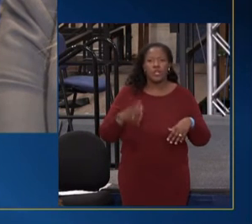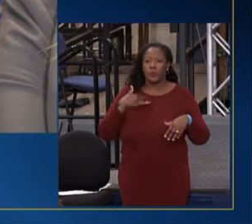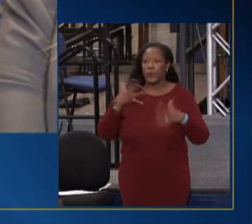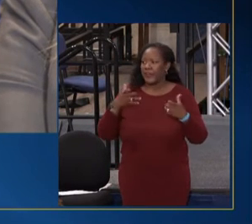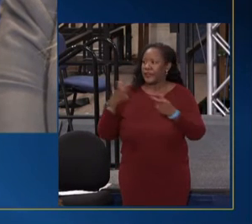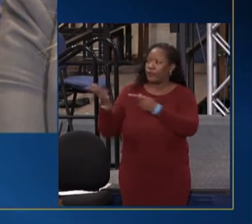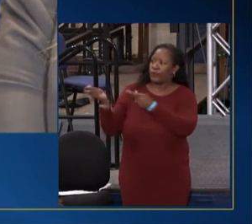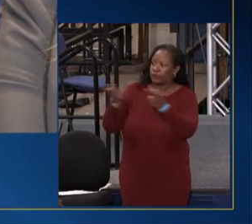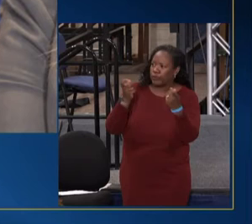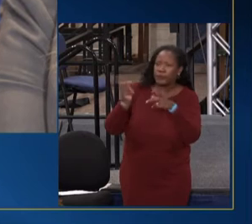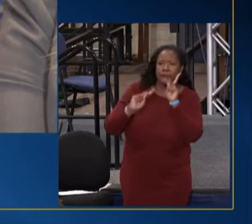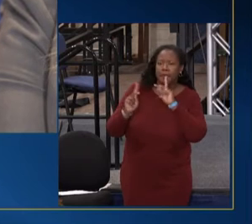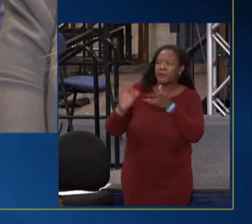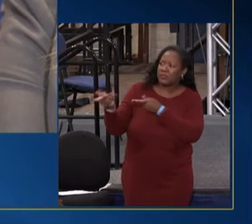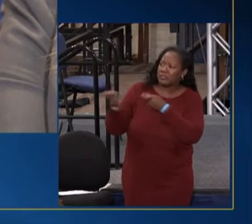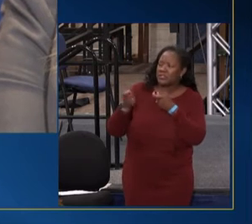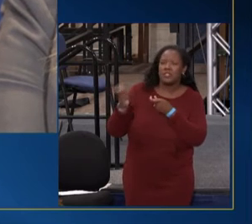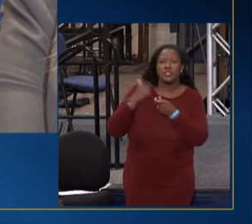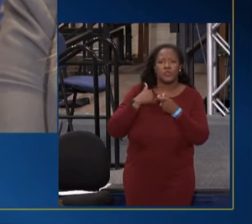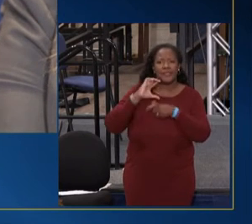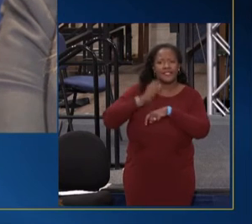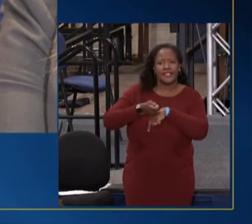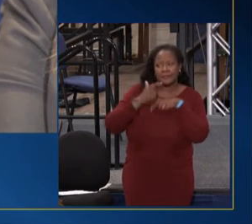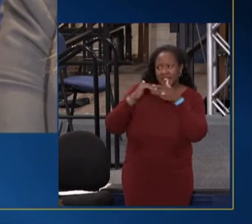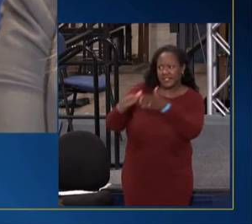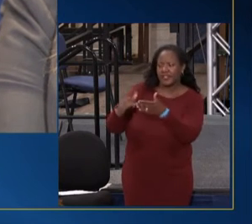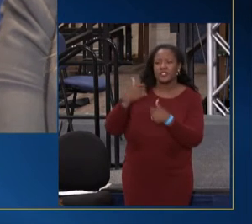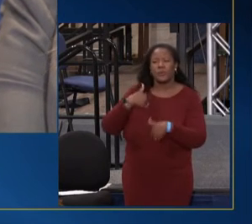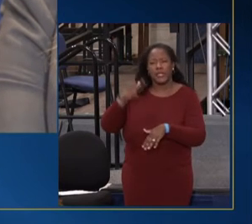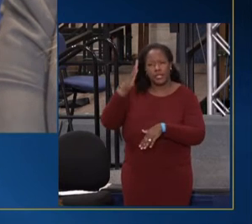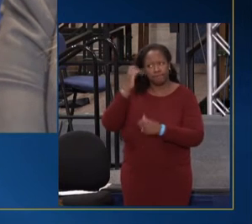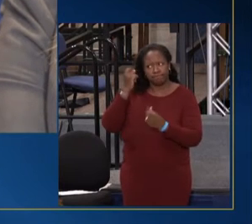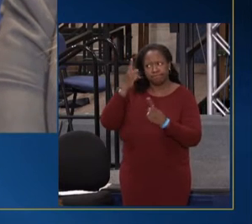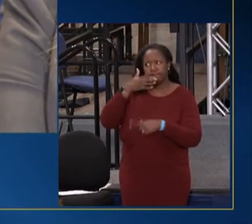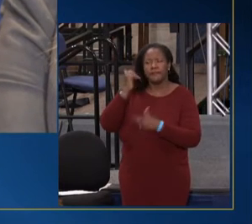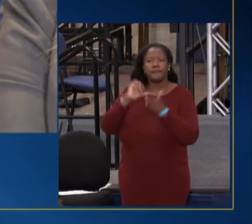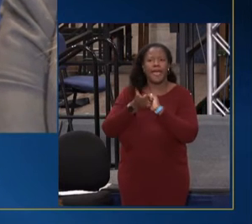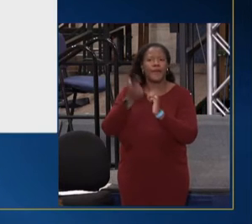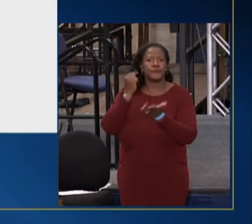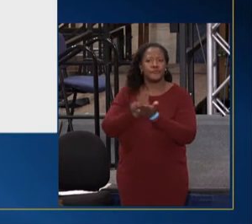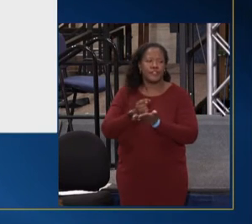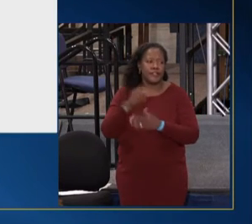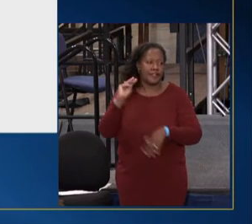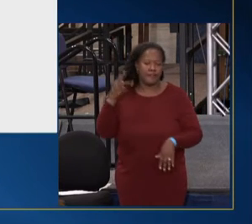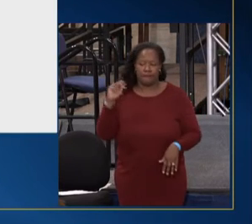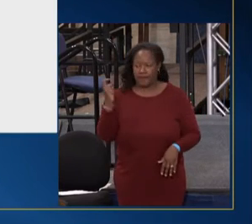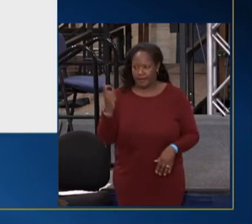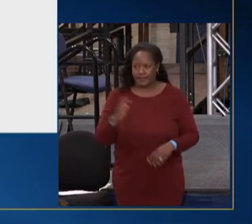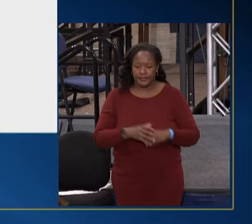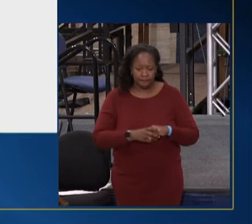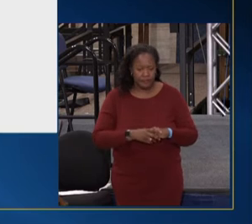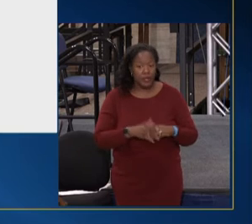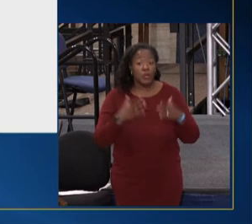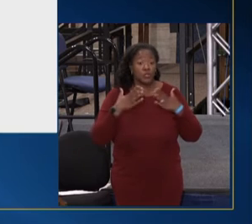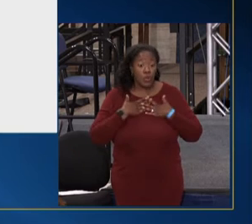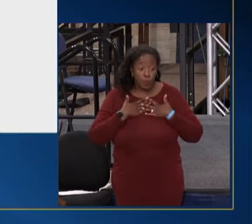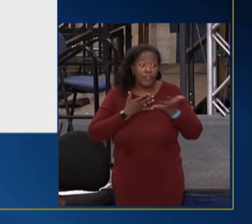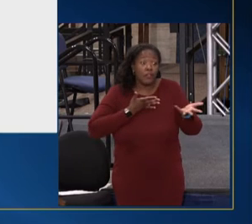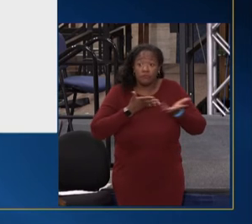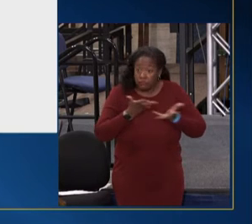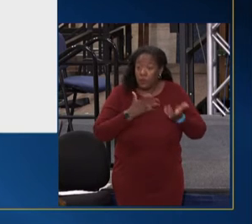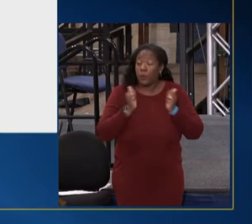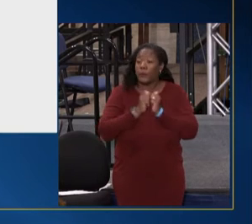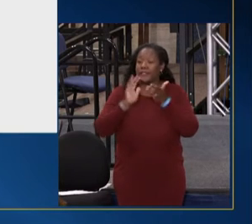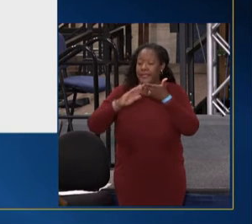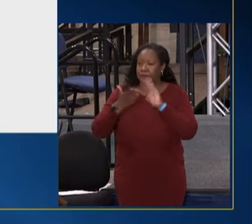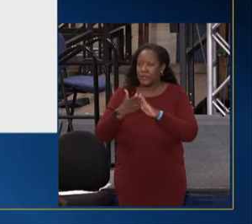study that we need to recruit so we understand how to treat Mpox. And so what we're doing is engaging with the community to identify events